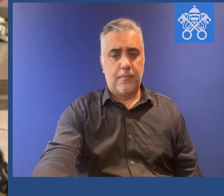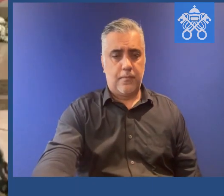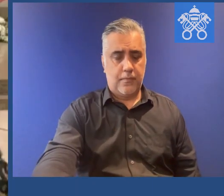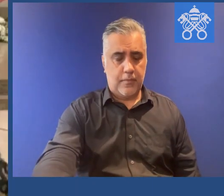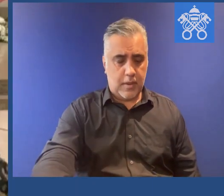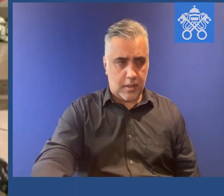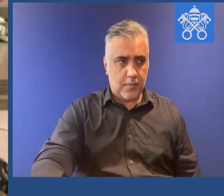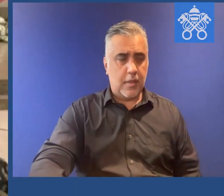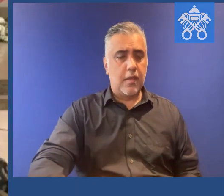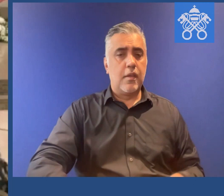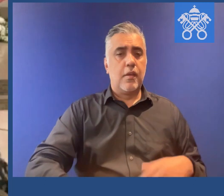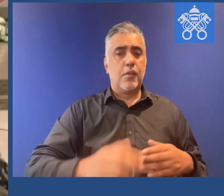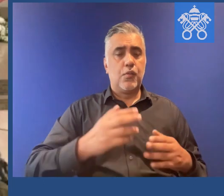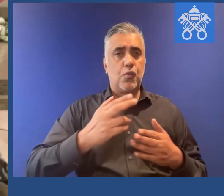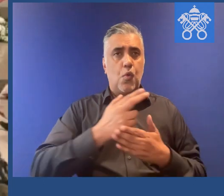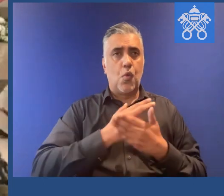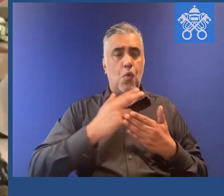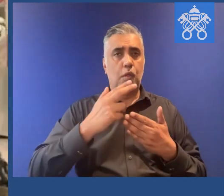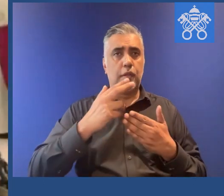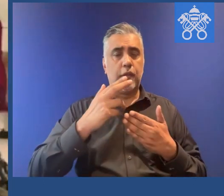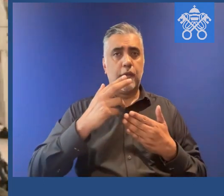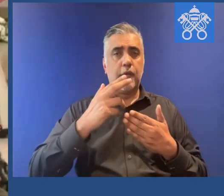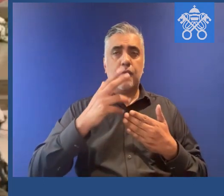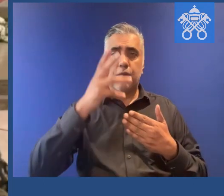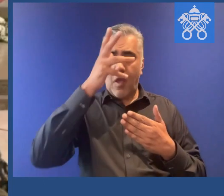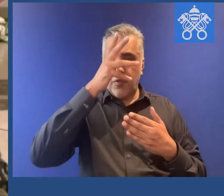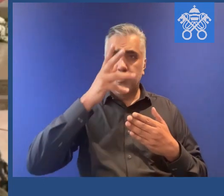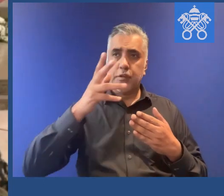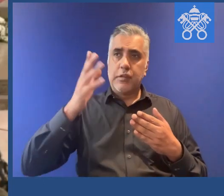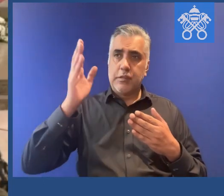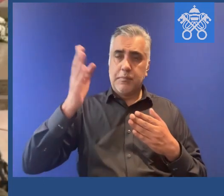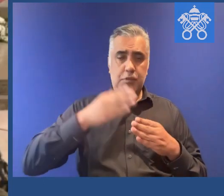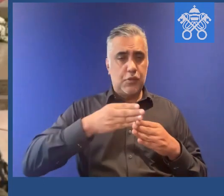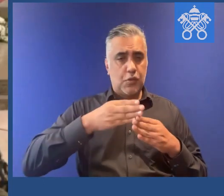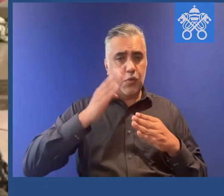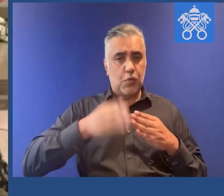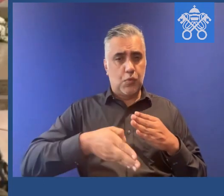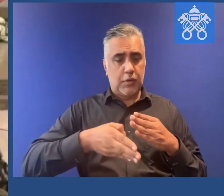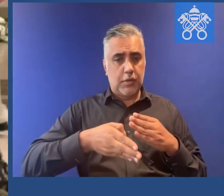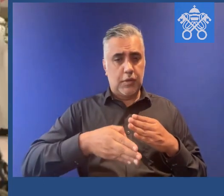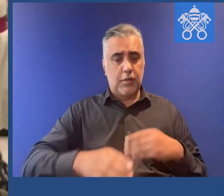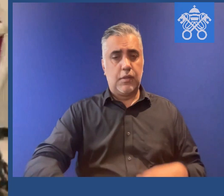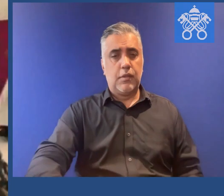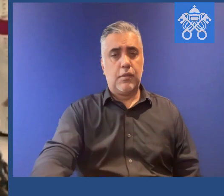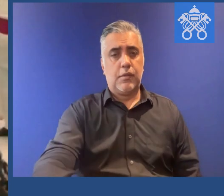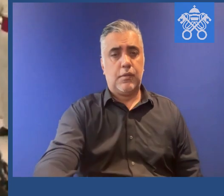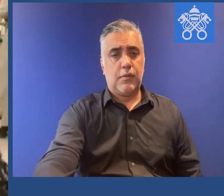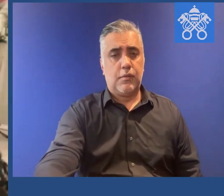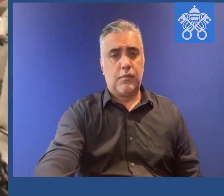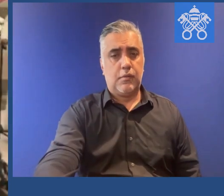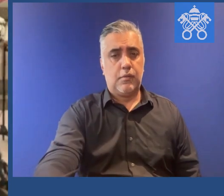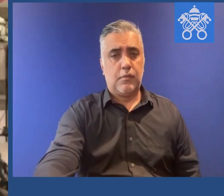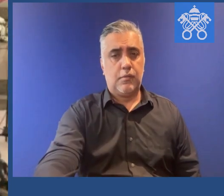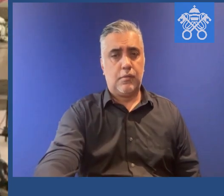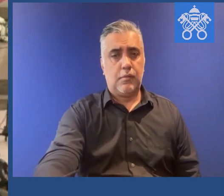And with that, the Holy Father's speech is concluded. You heard there when he was speaking in